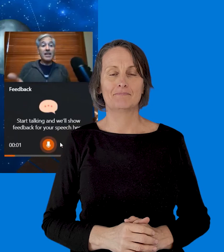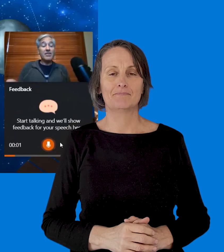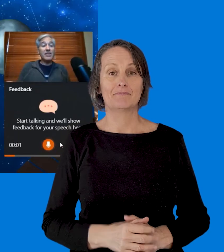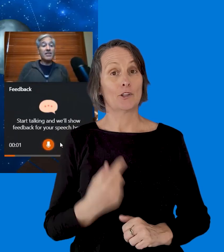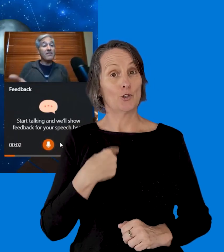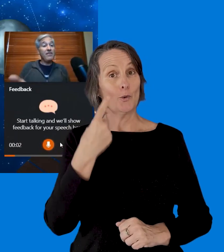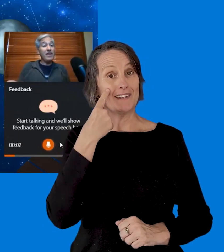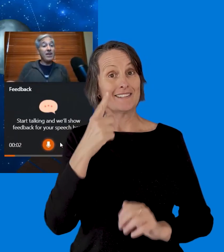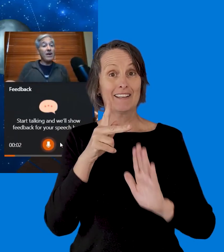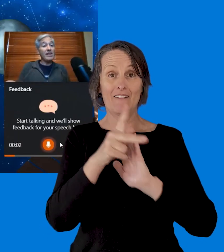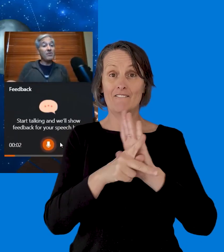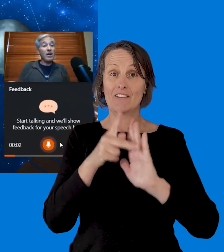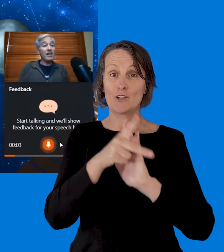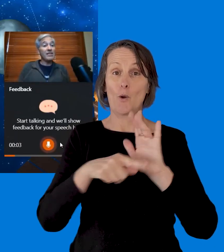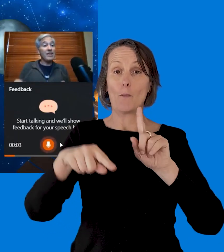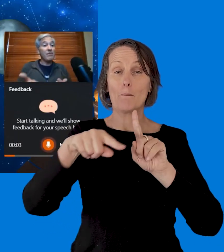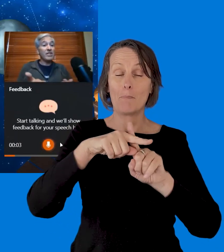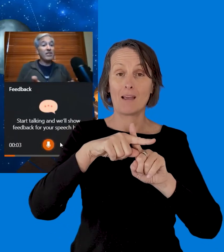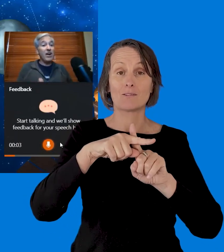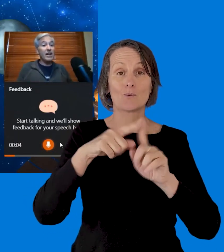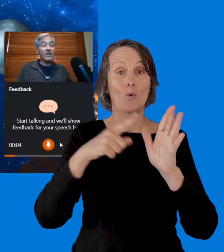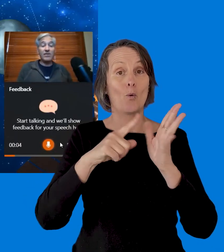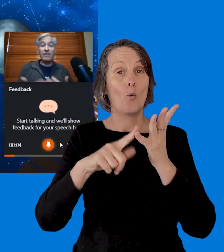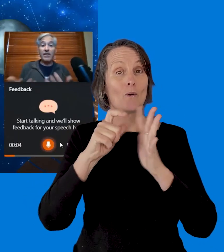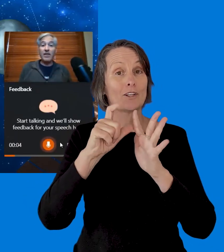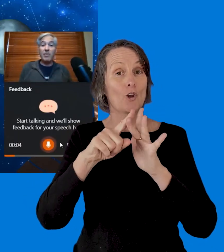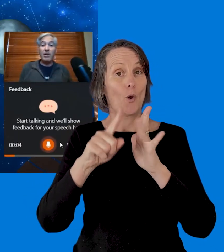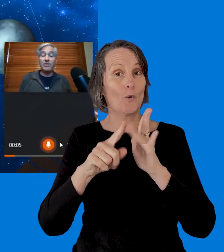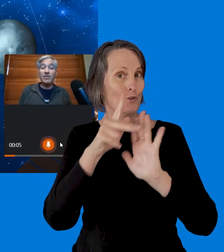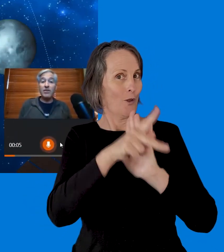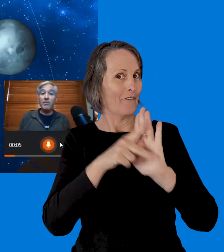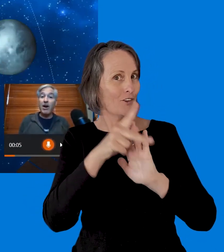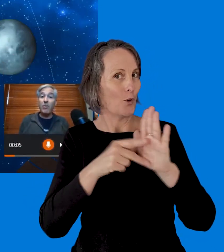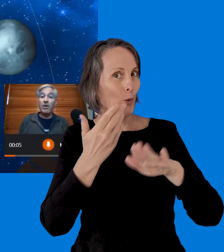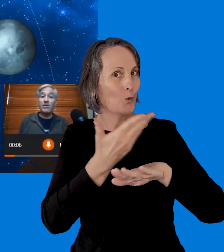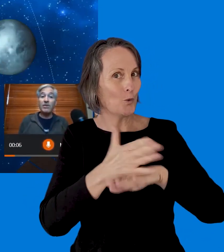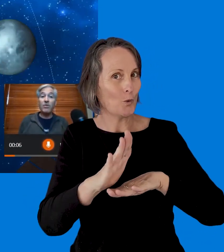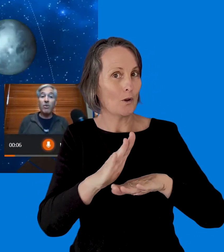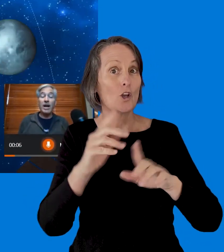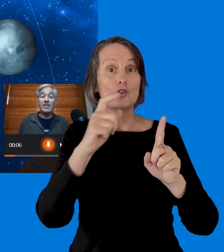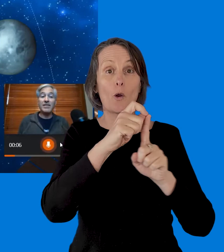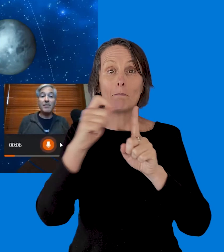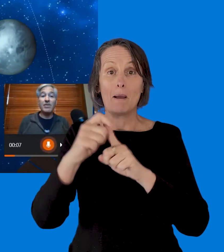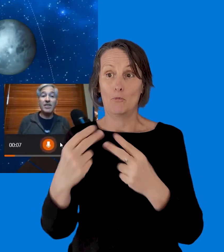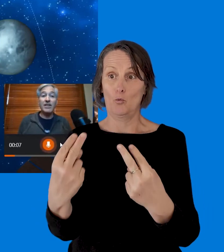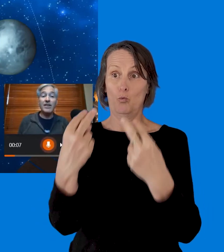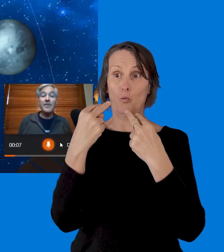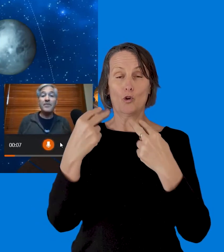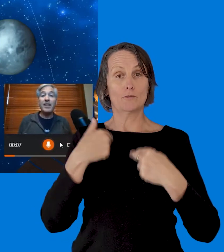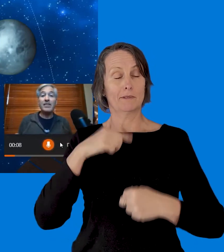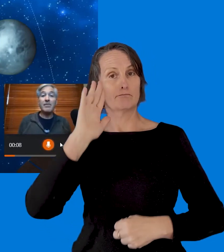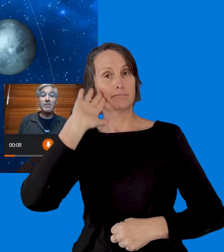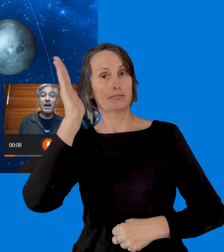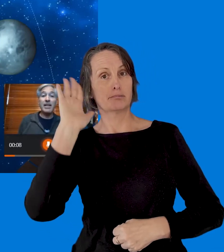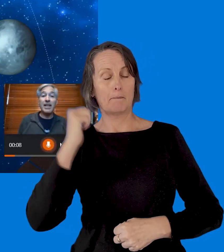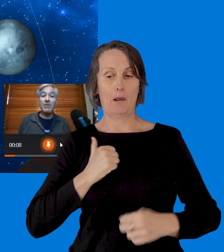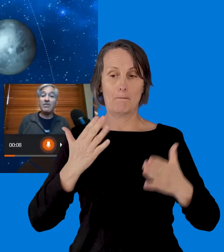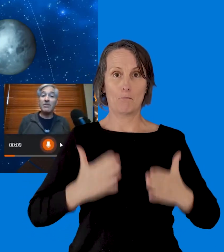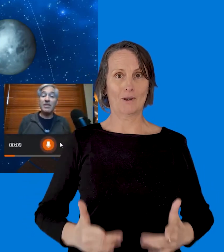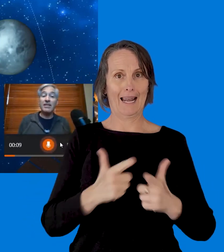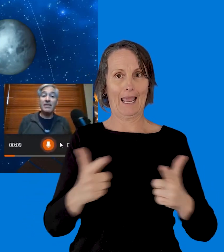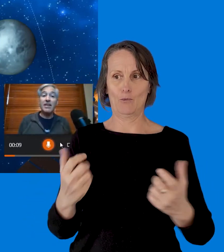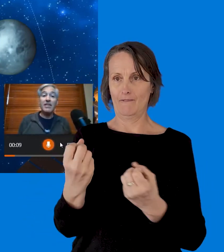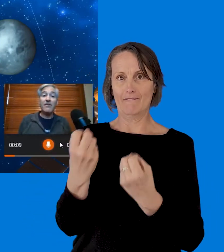Now you'll see there's video as well as the original audio. So the video part is new, and PowerPoint's going to watch as I present. Some of the body